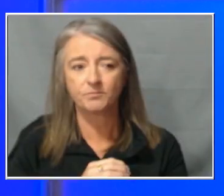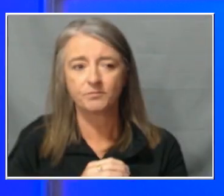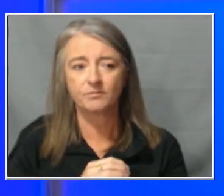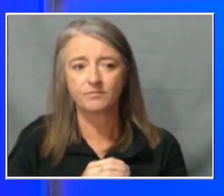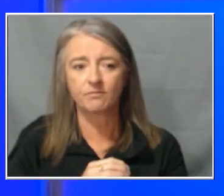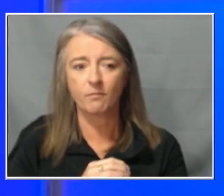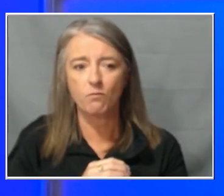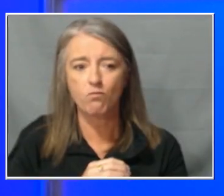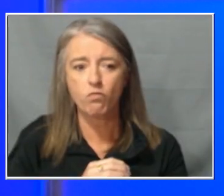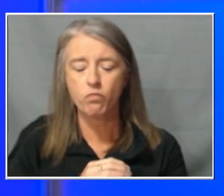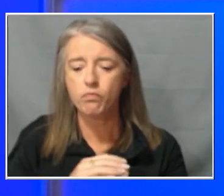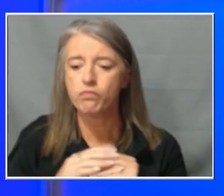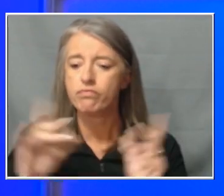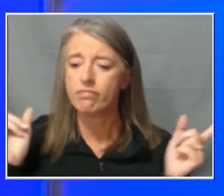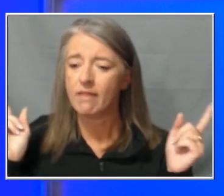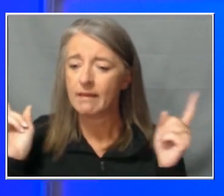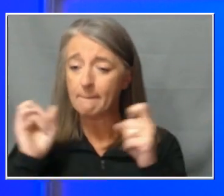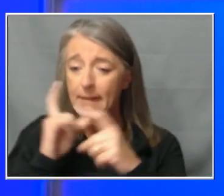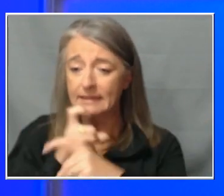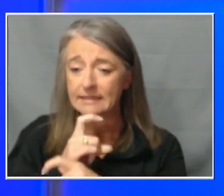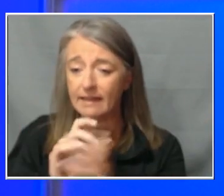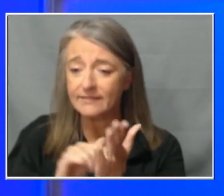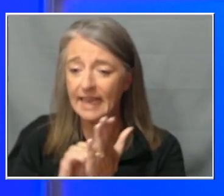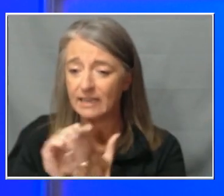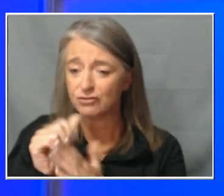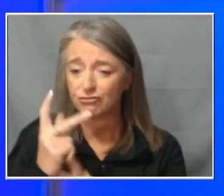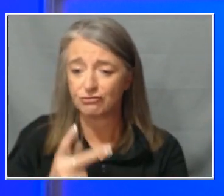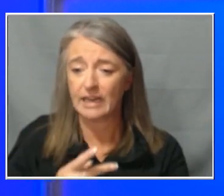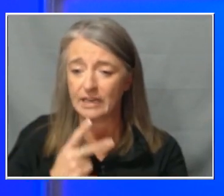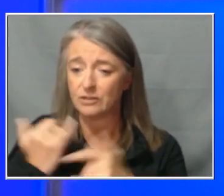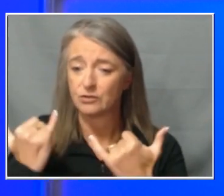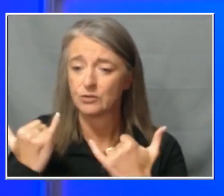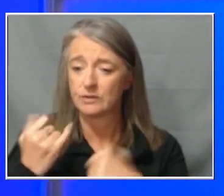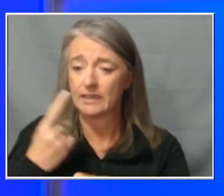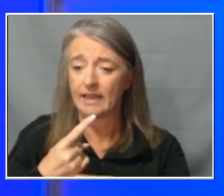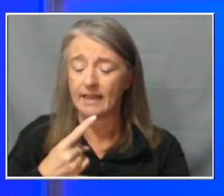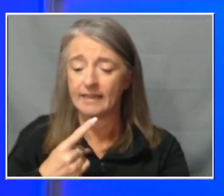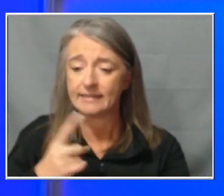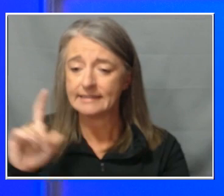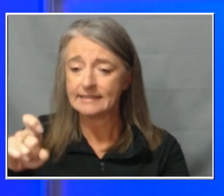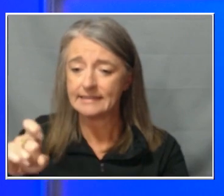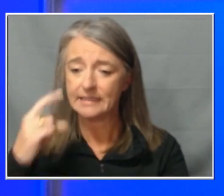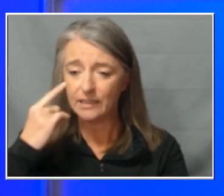the complexity of cancer care in today's age. It's about the need for